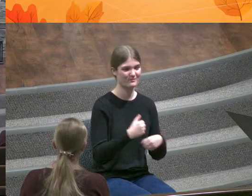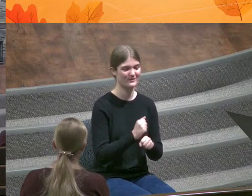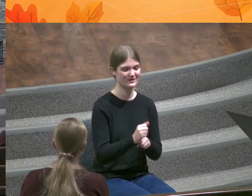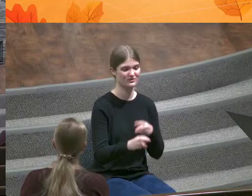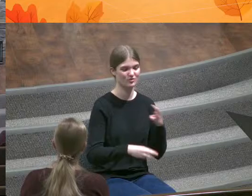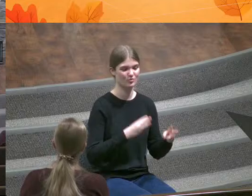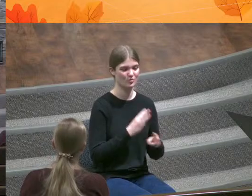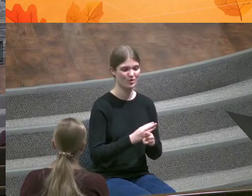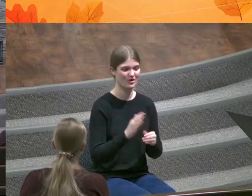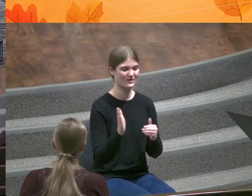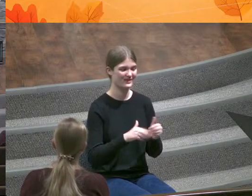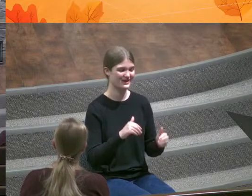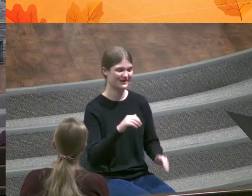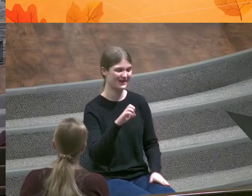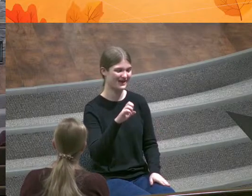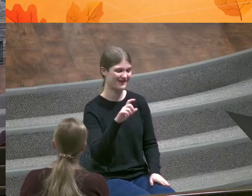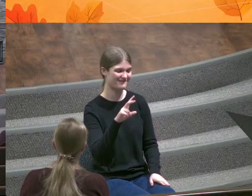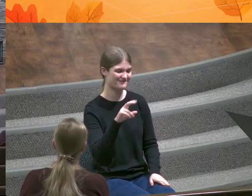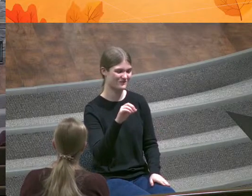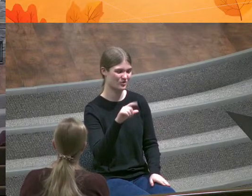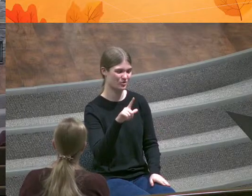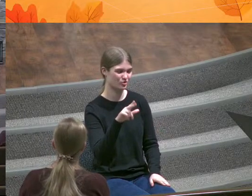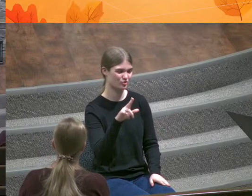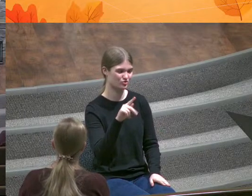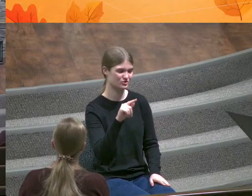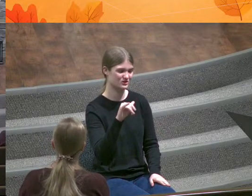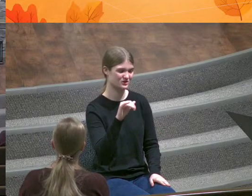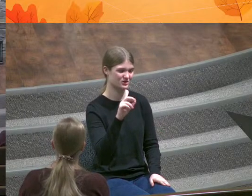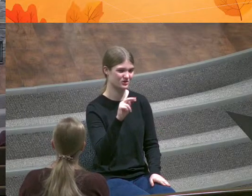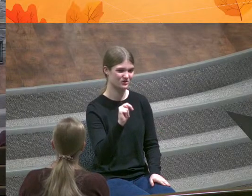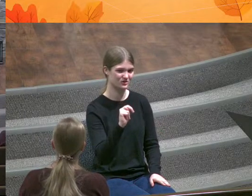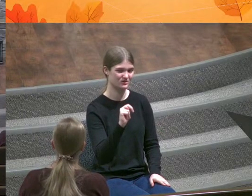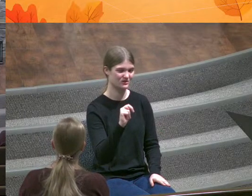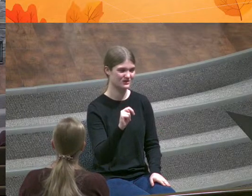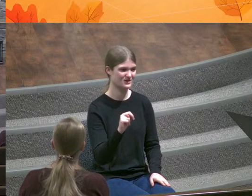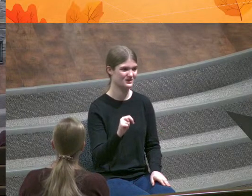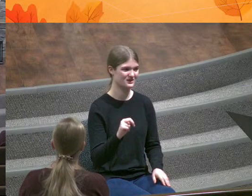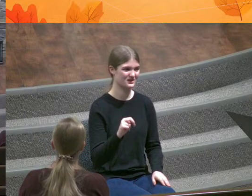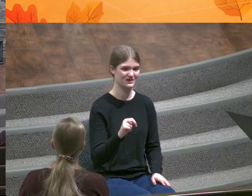we sometimes say, evolution. That's a much longer reach than faith.